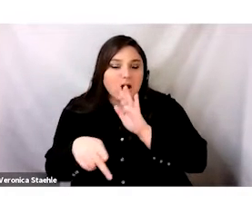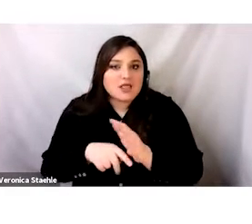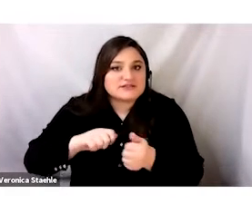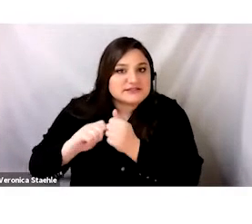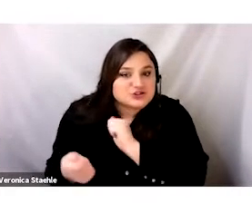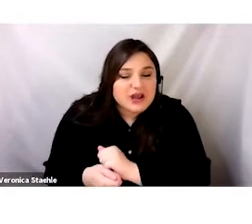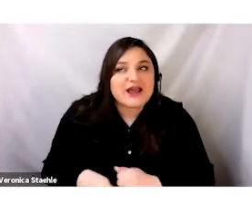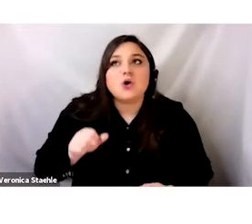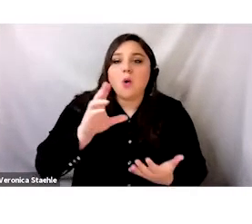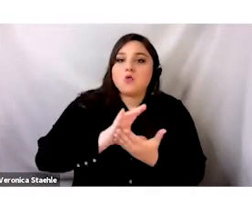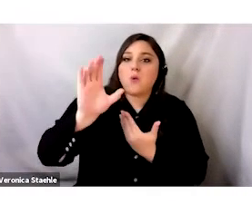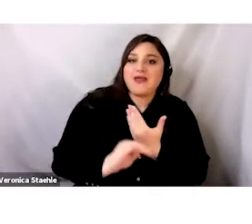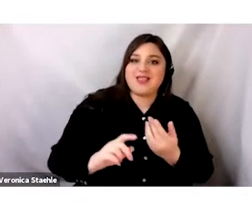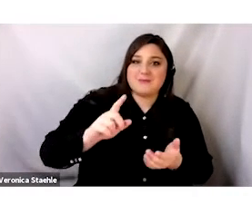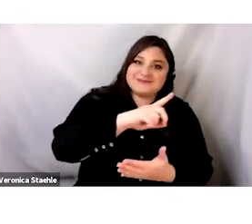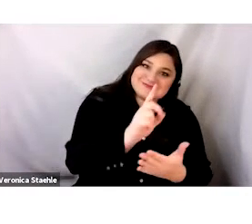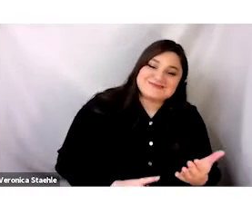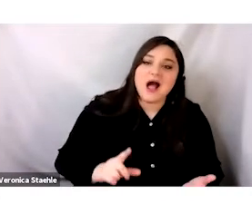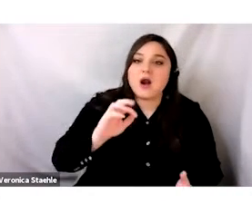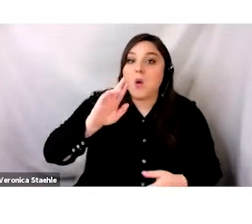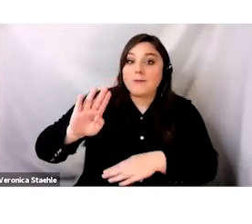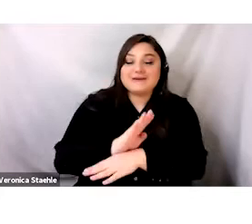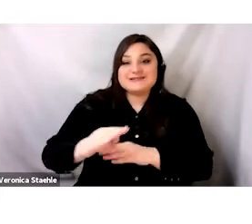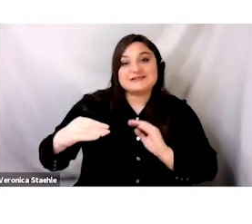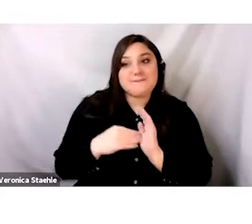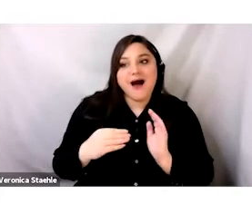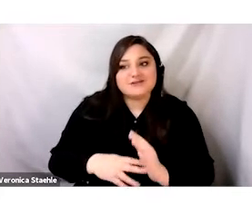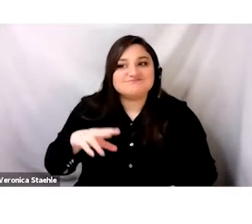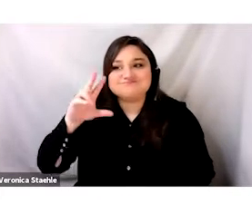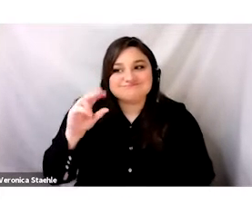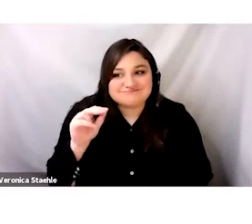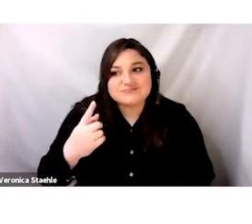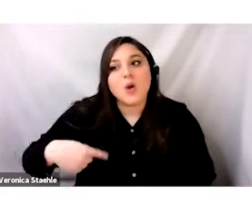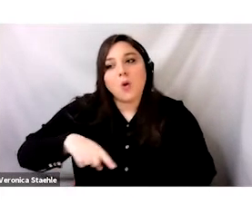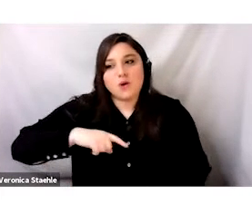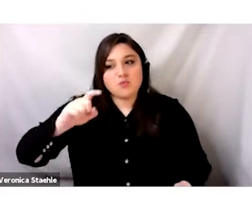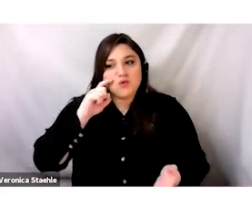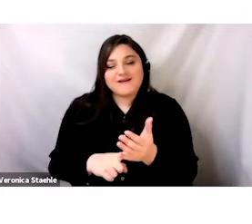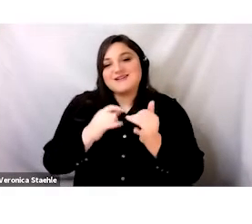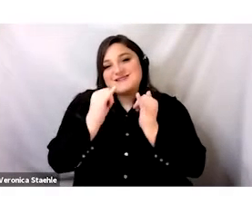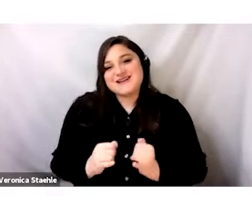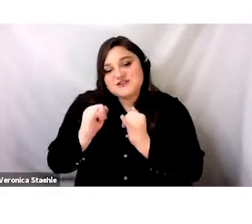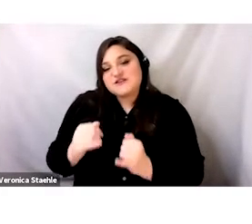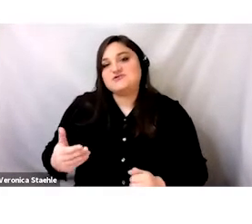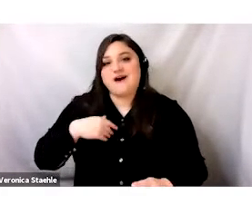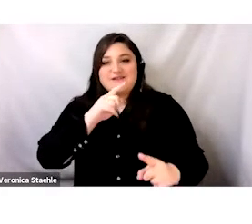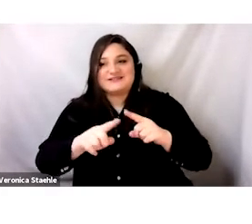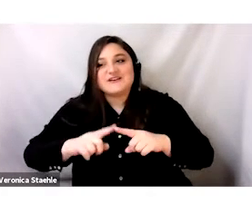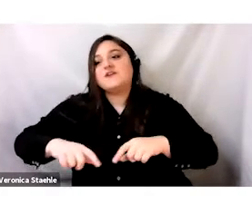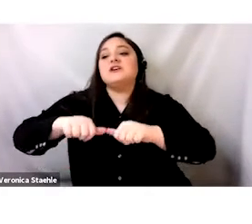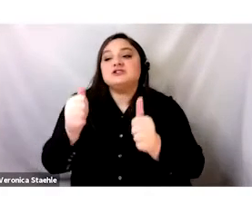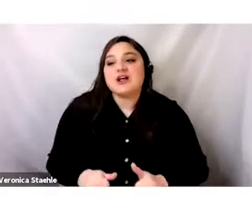We're not just looking at a business model. We recognize that interventions take many different shapes and forms, and all of